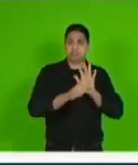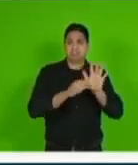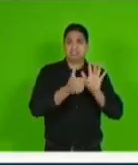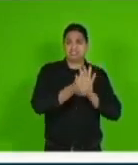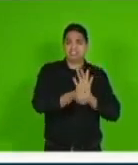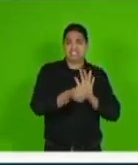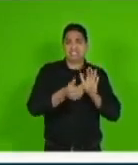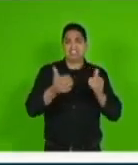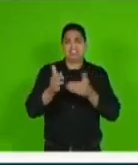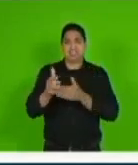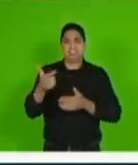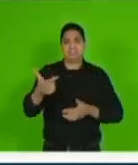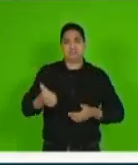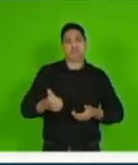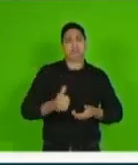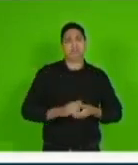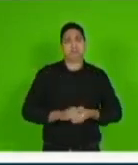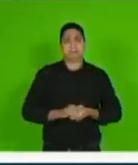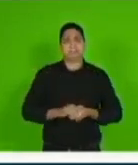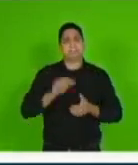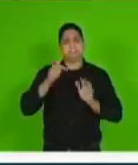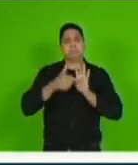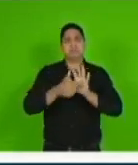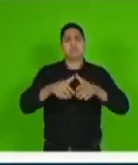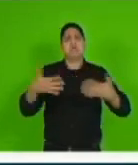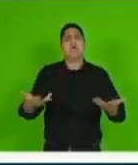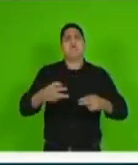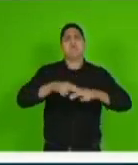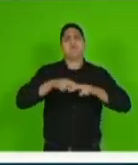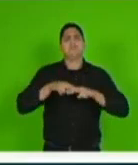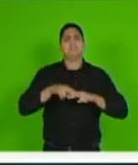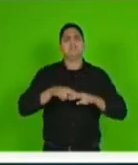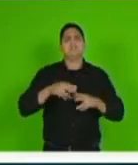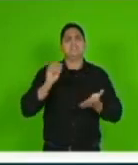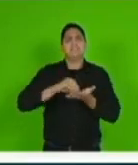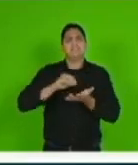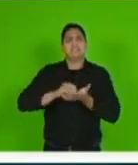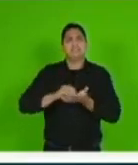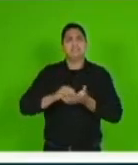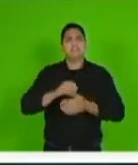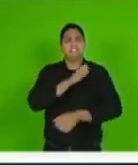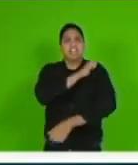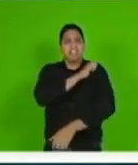reason for his foolishness in Luke 12, 16 and 21.